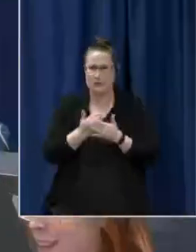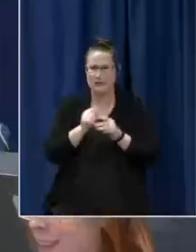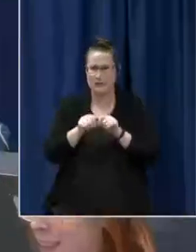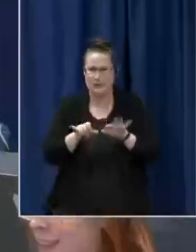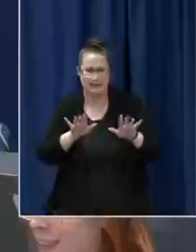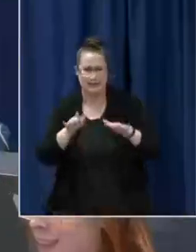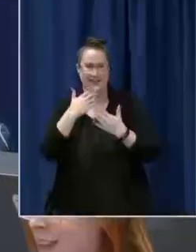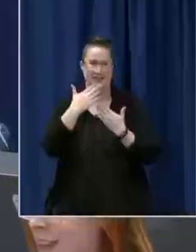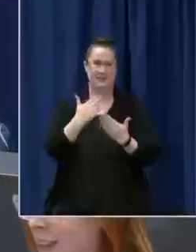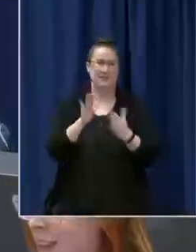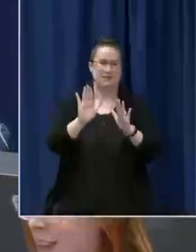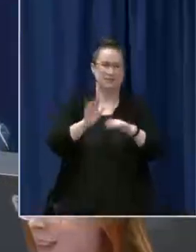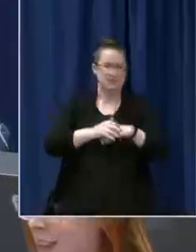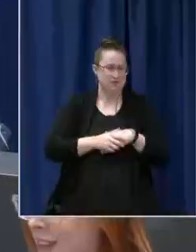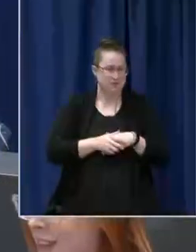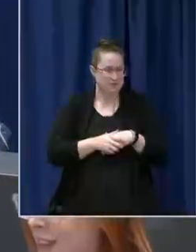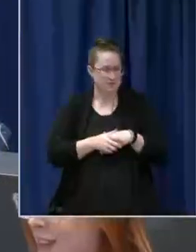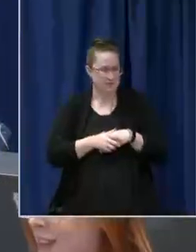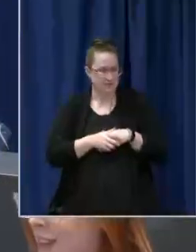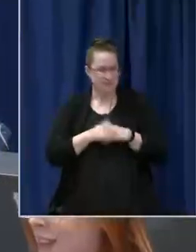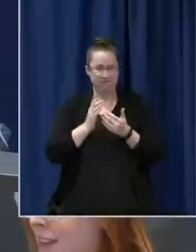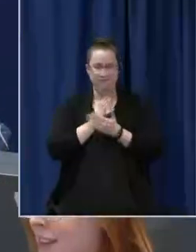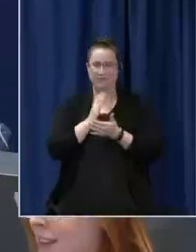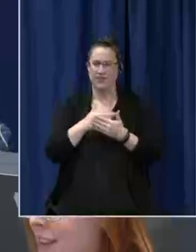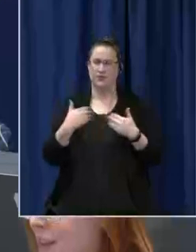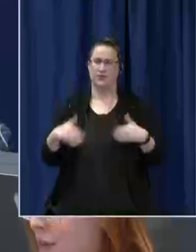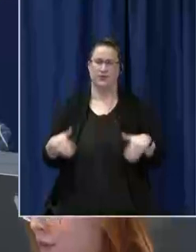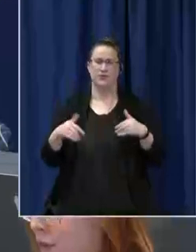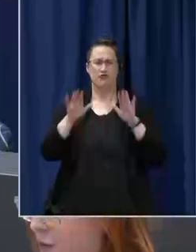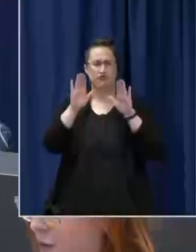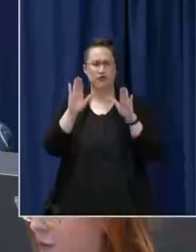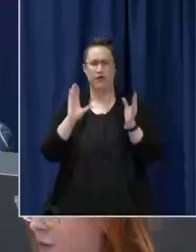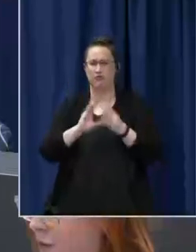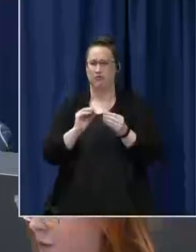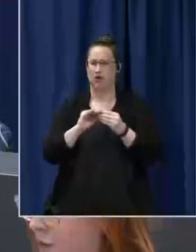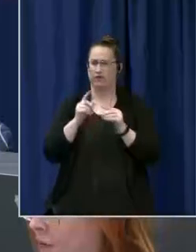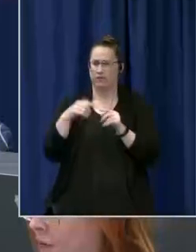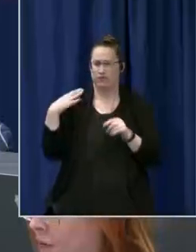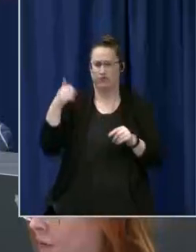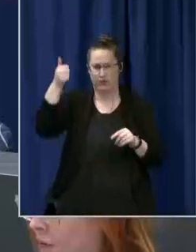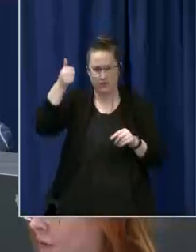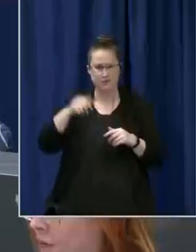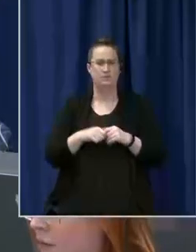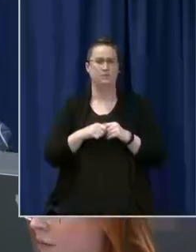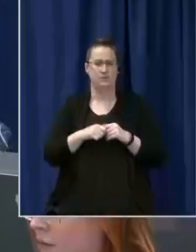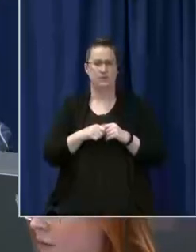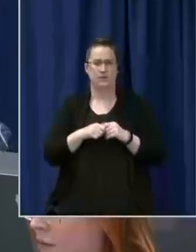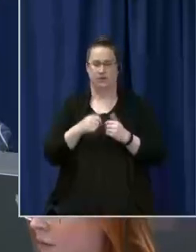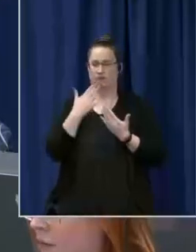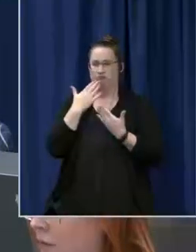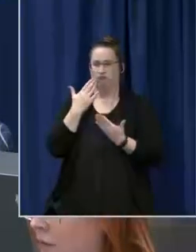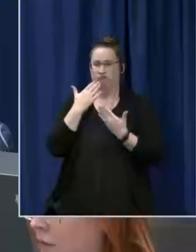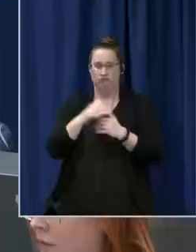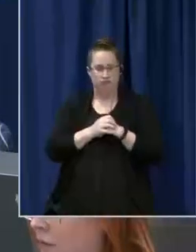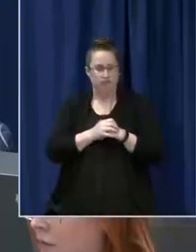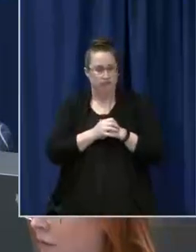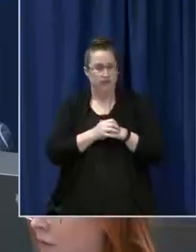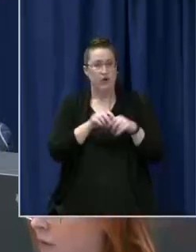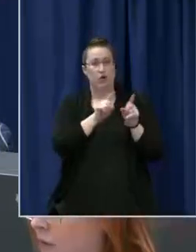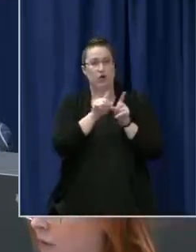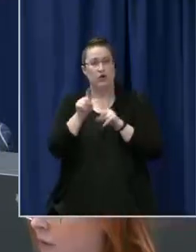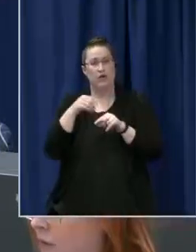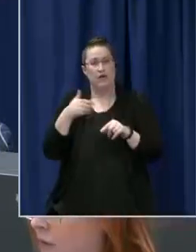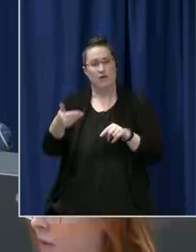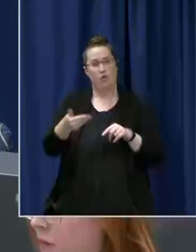you. All right. Those were great remarks from the chairwoman, and we really appreciate it. We also have a